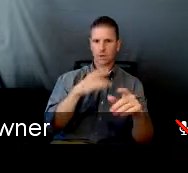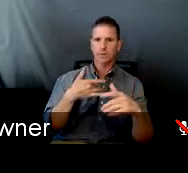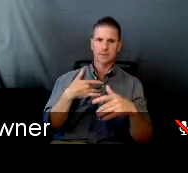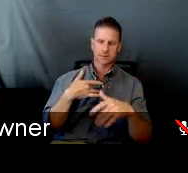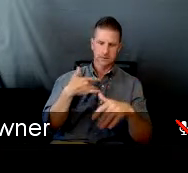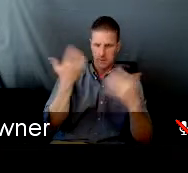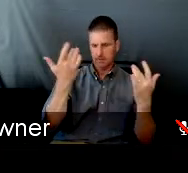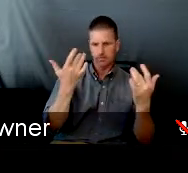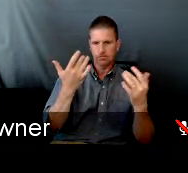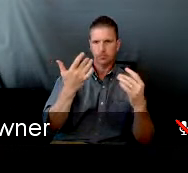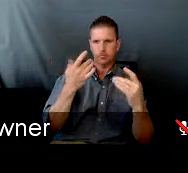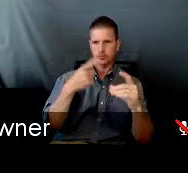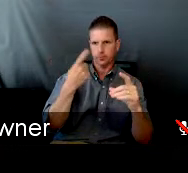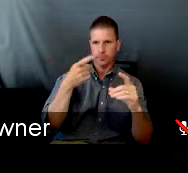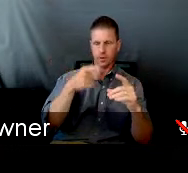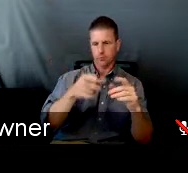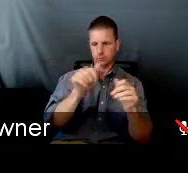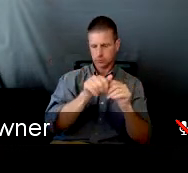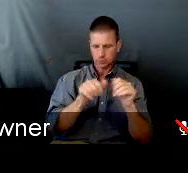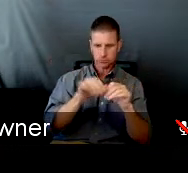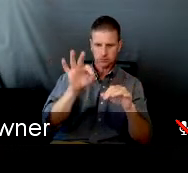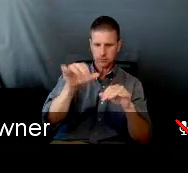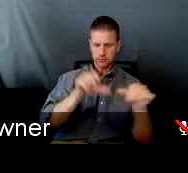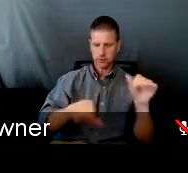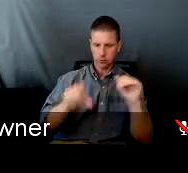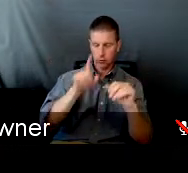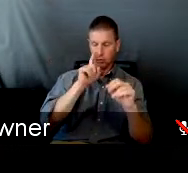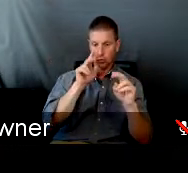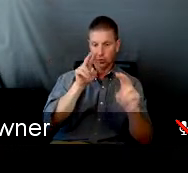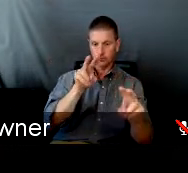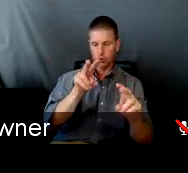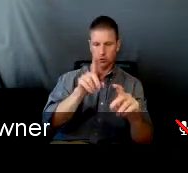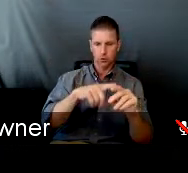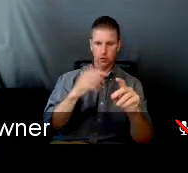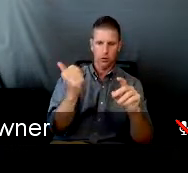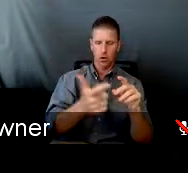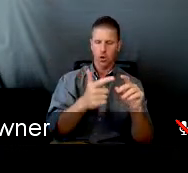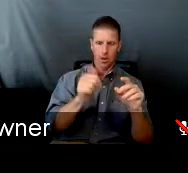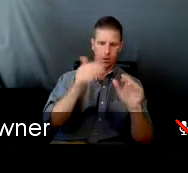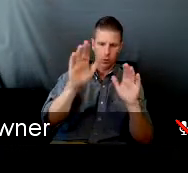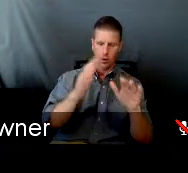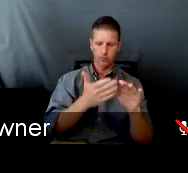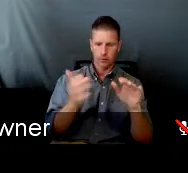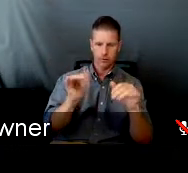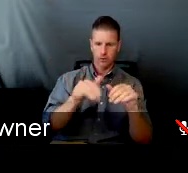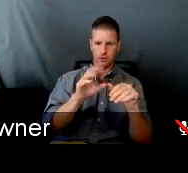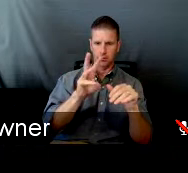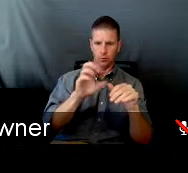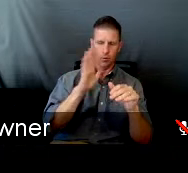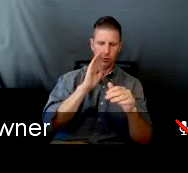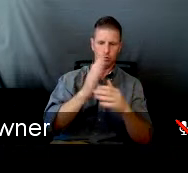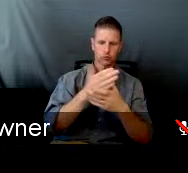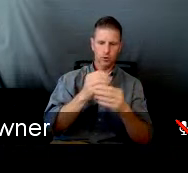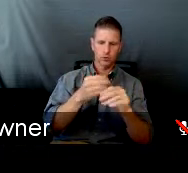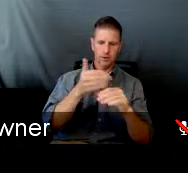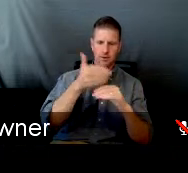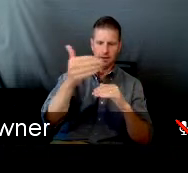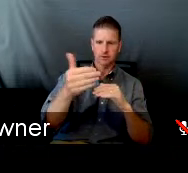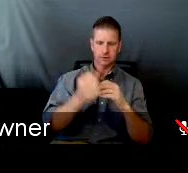about this area of science, and I'm looking forward to all the other wonderful things that Webb's going to share in the next year.